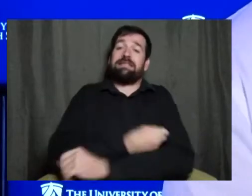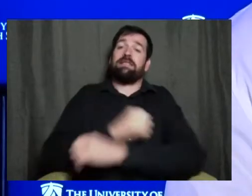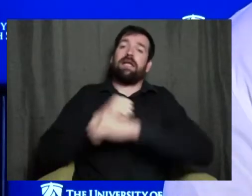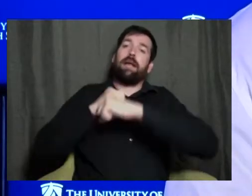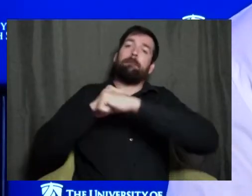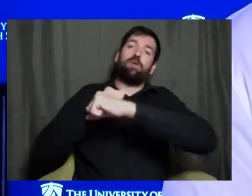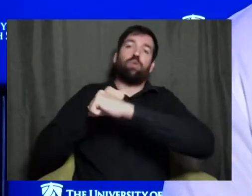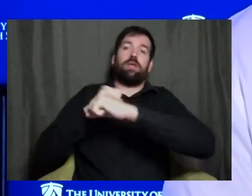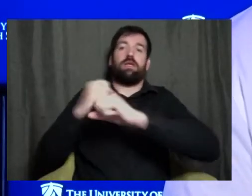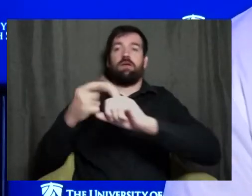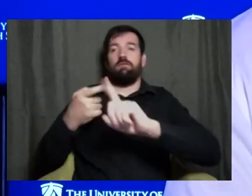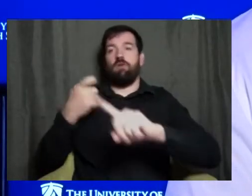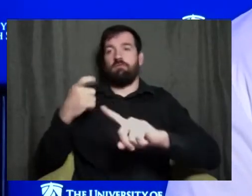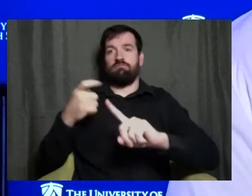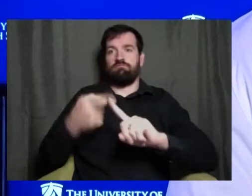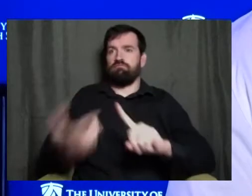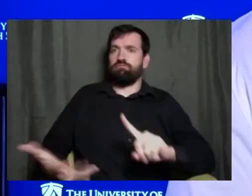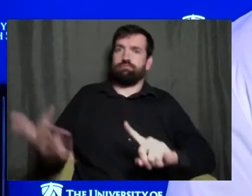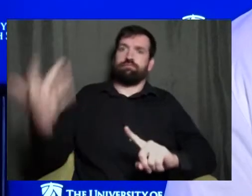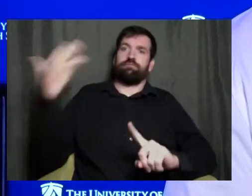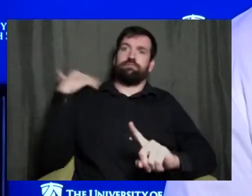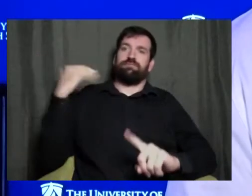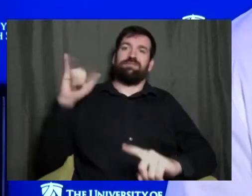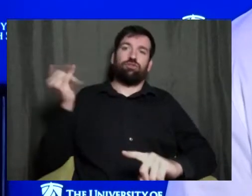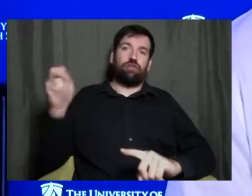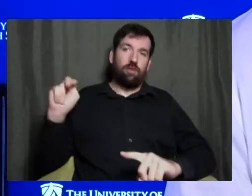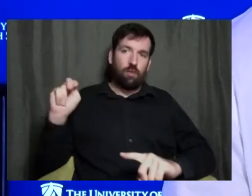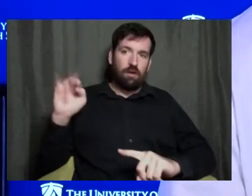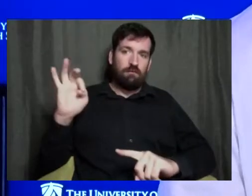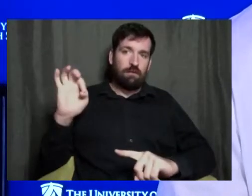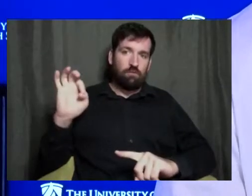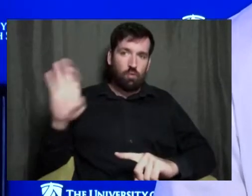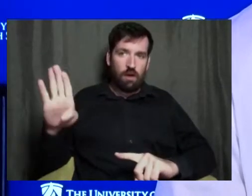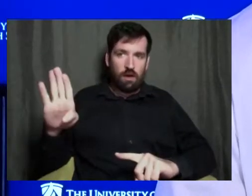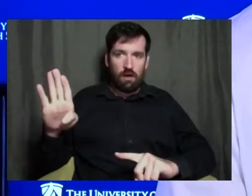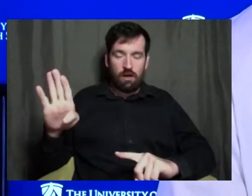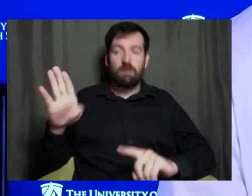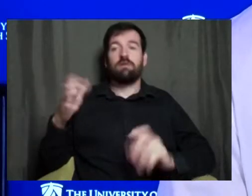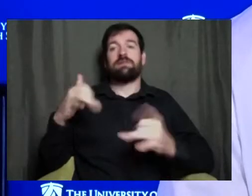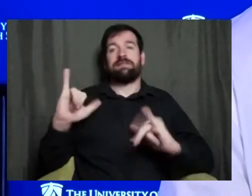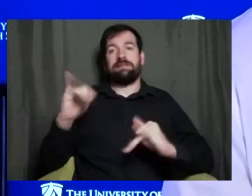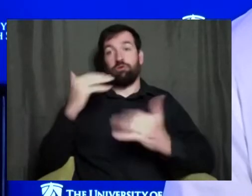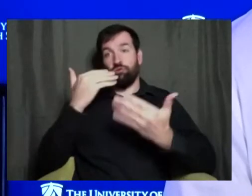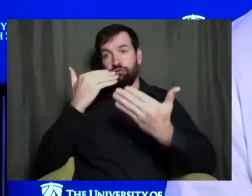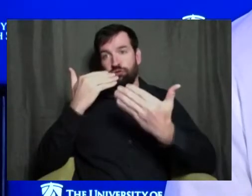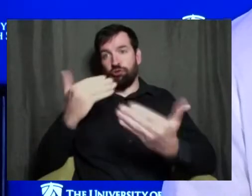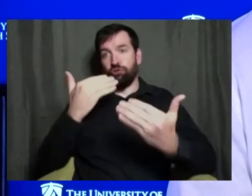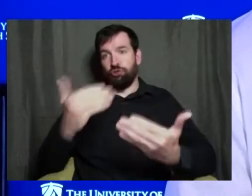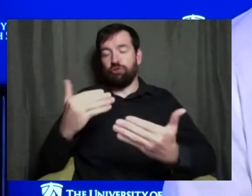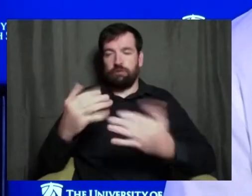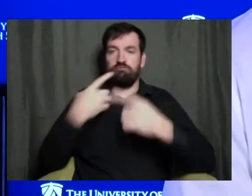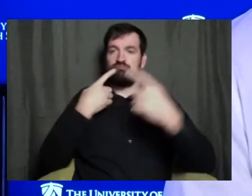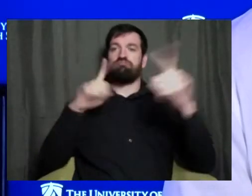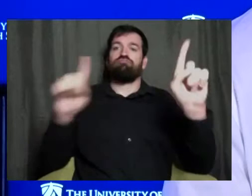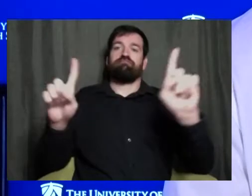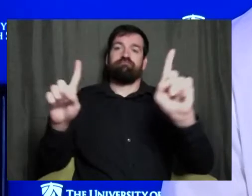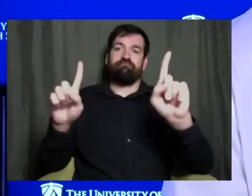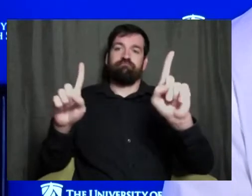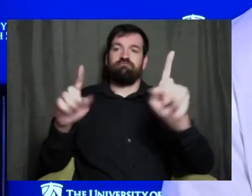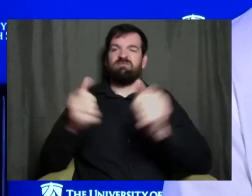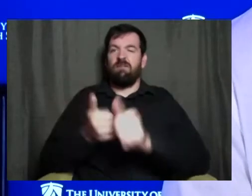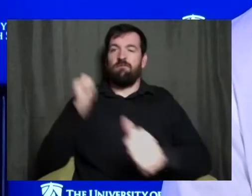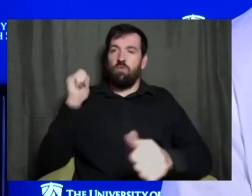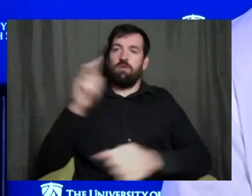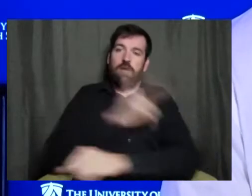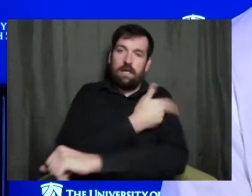even way back from January, February, still have very good effectiveness at keeping you out of the hospital and going